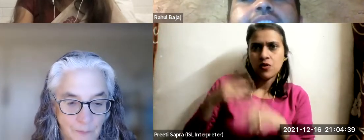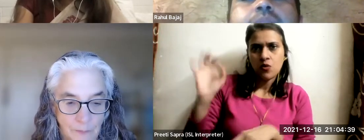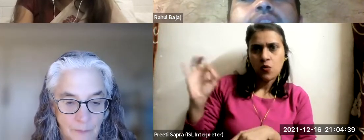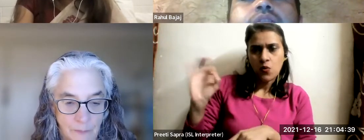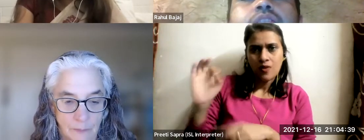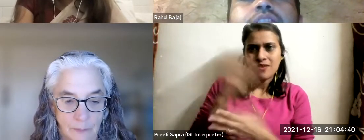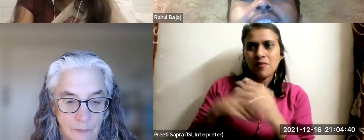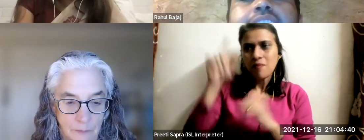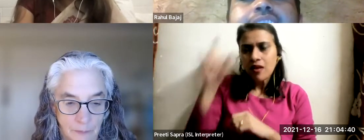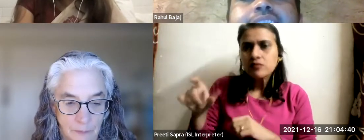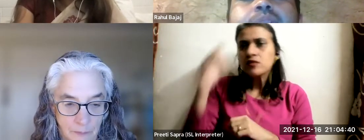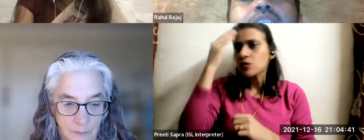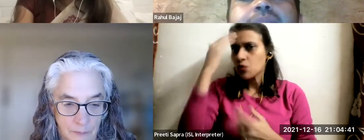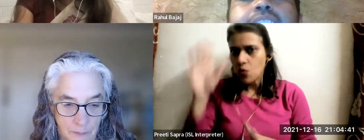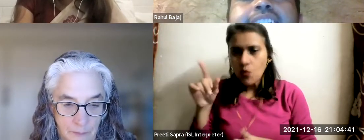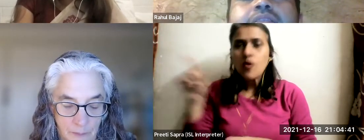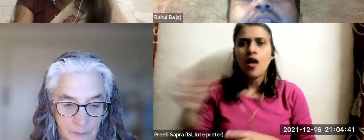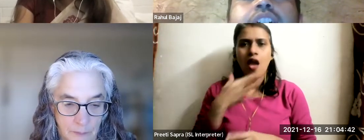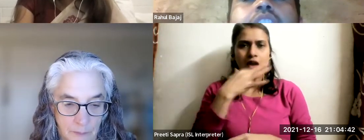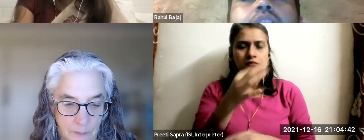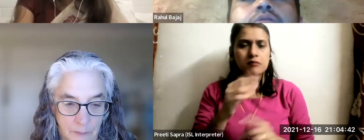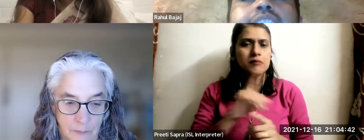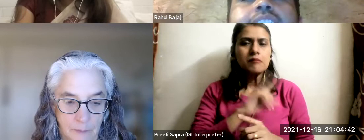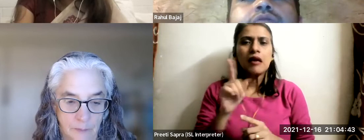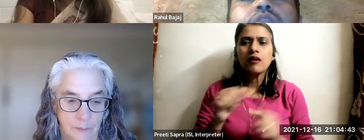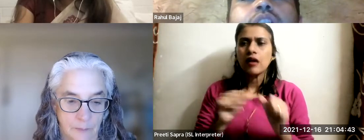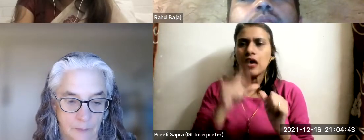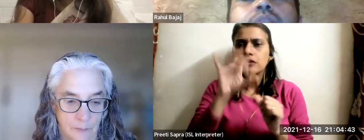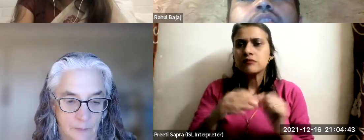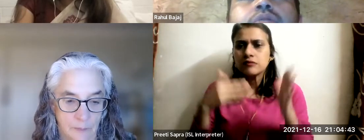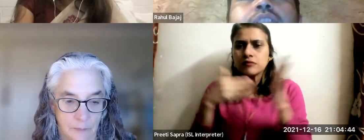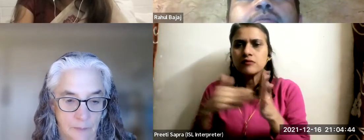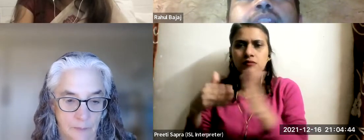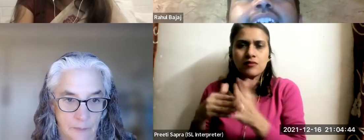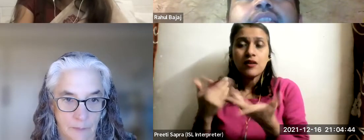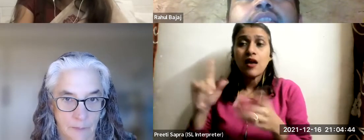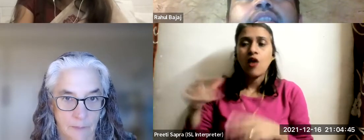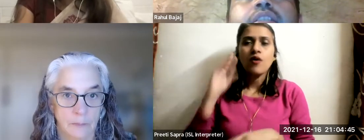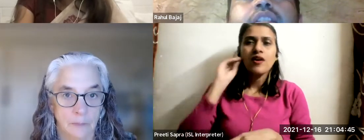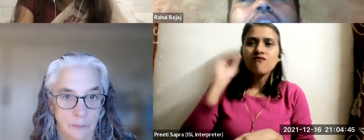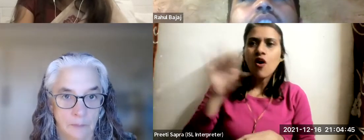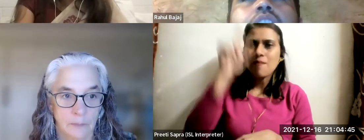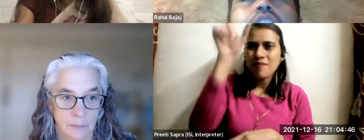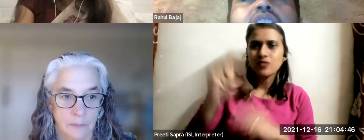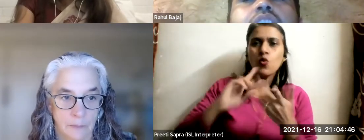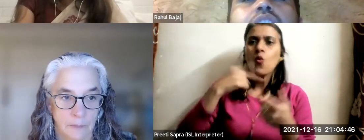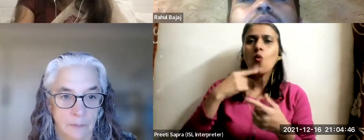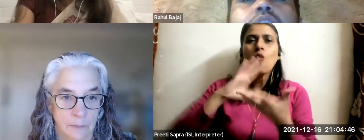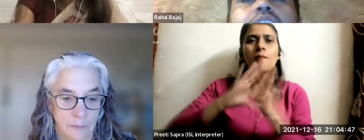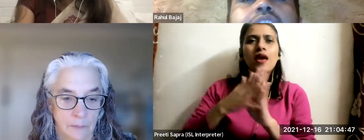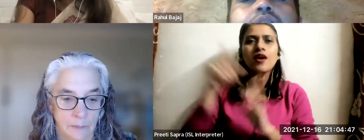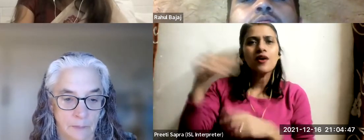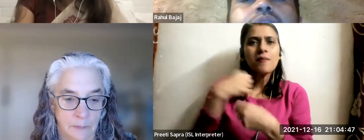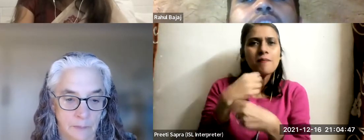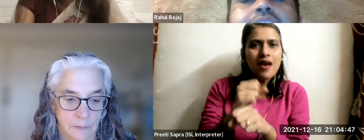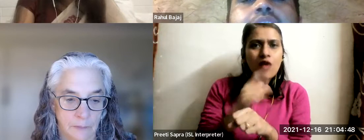and if they come across an accessibility barrier, how do they inform a service provider,